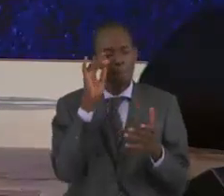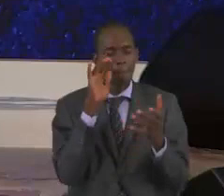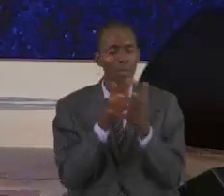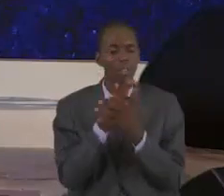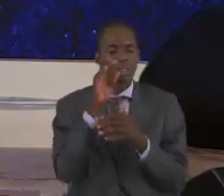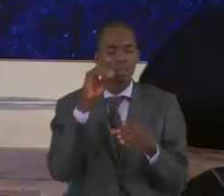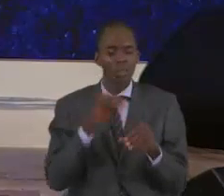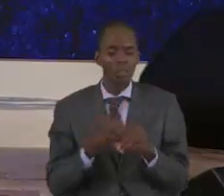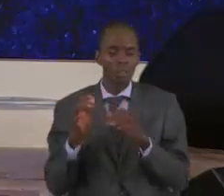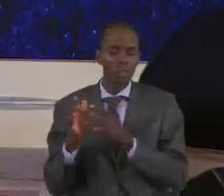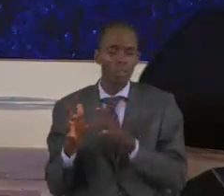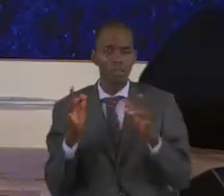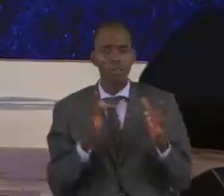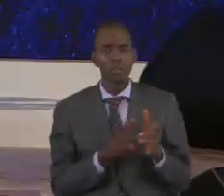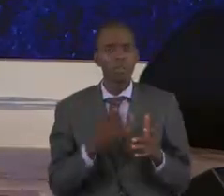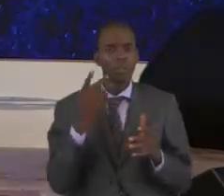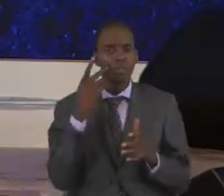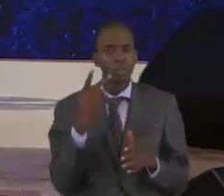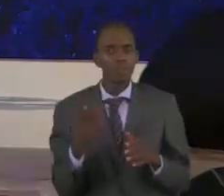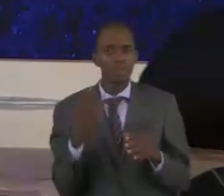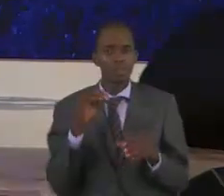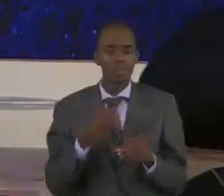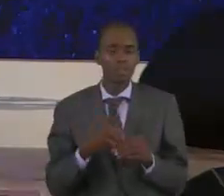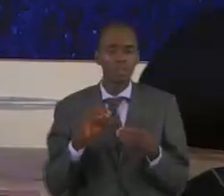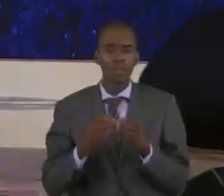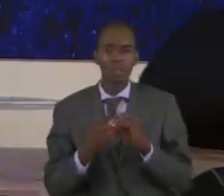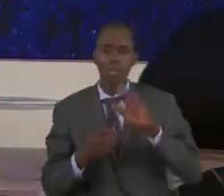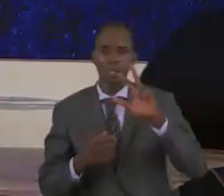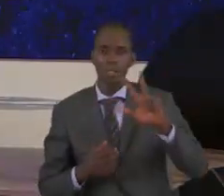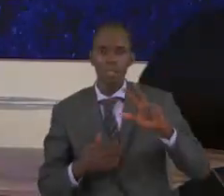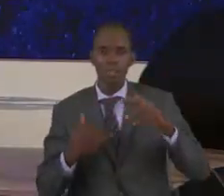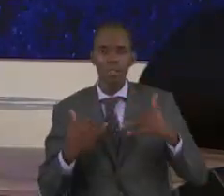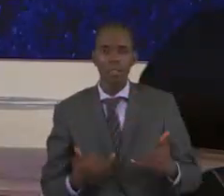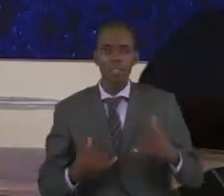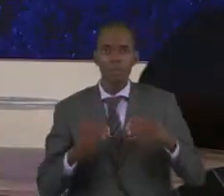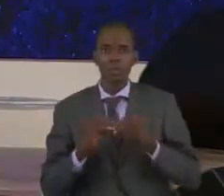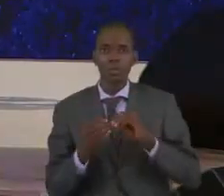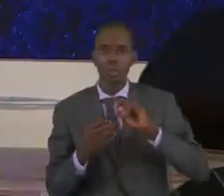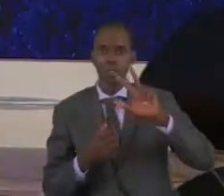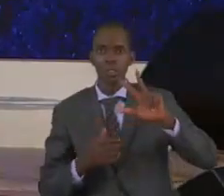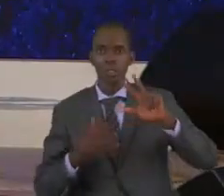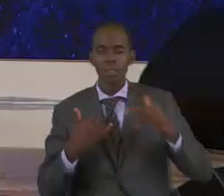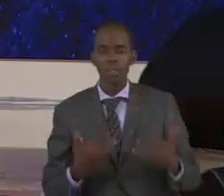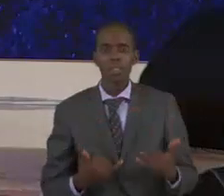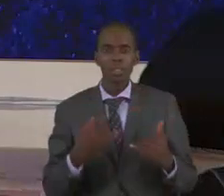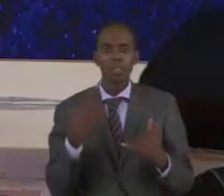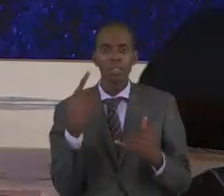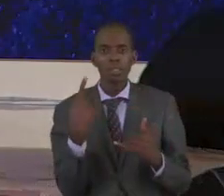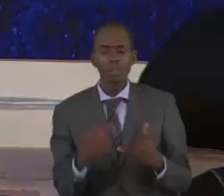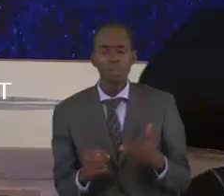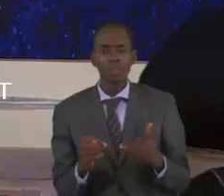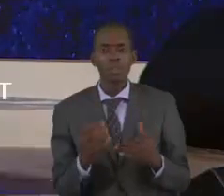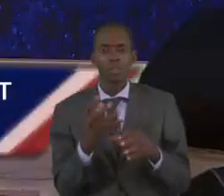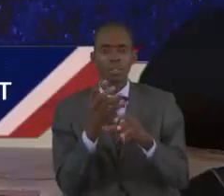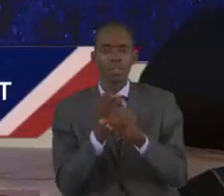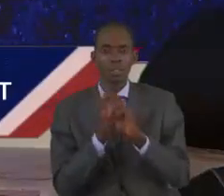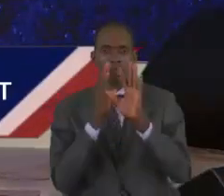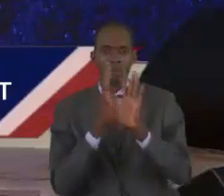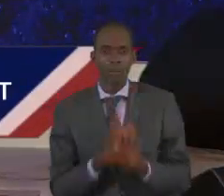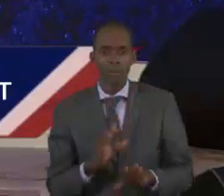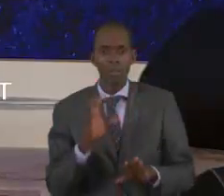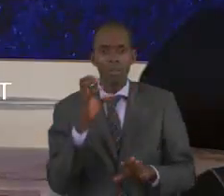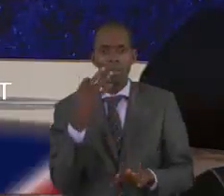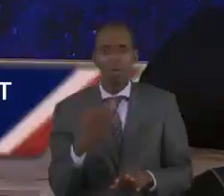in Jesus. We're coming to number three here. Number three, the recipients of